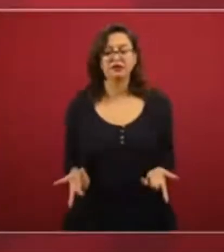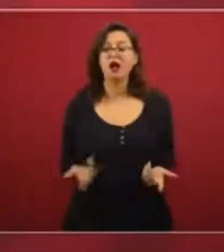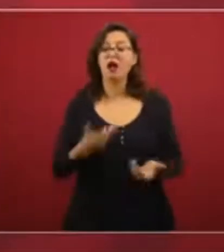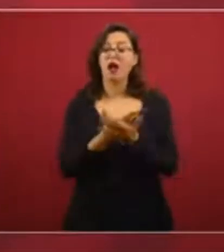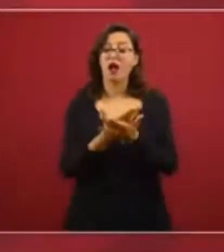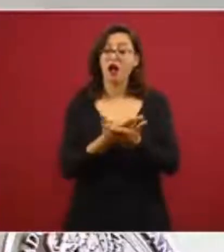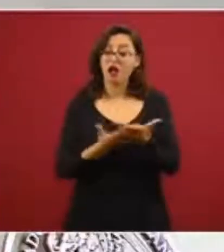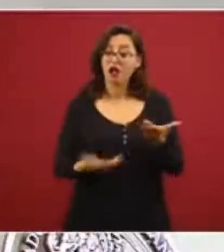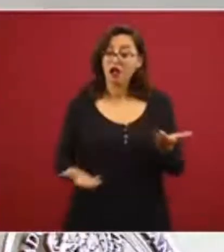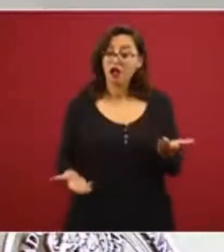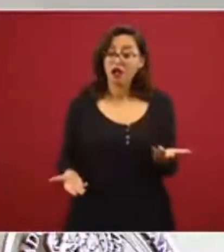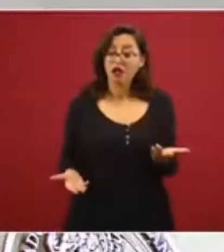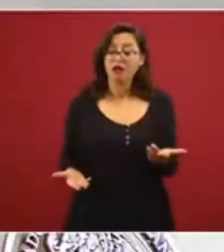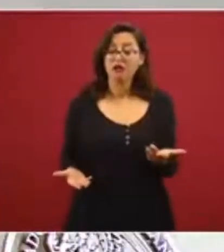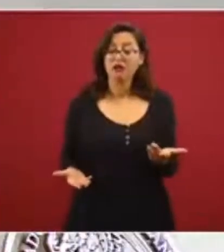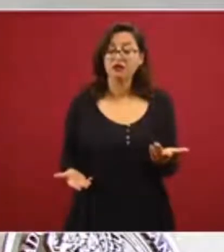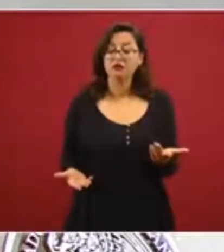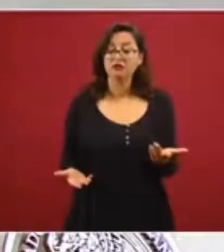Ahora